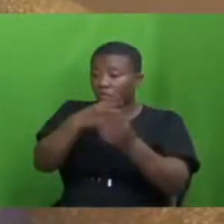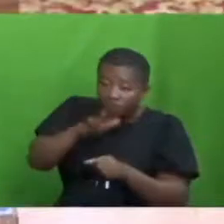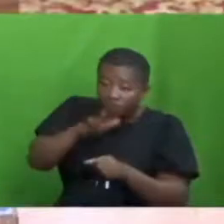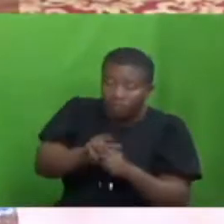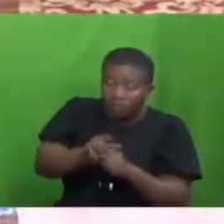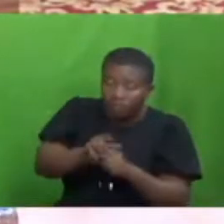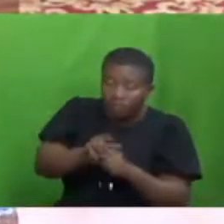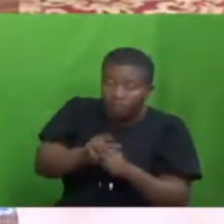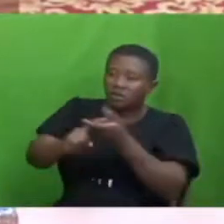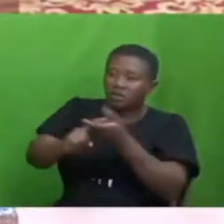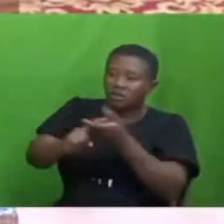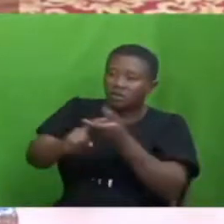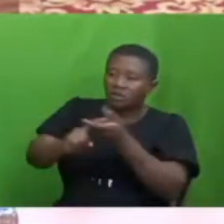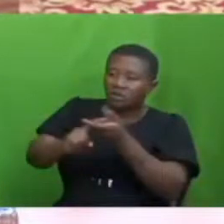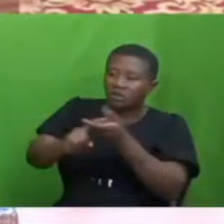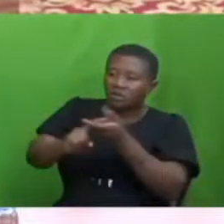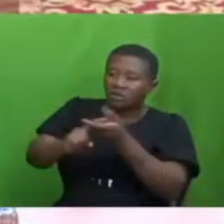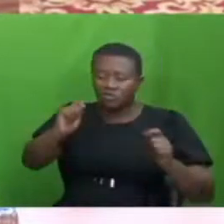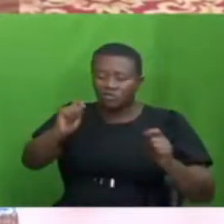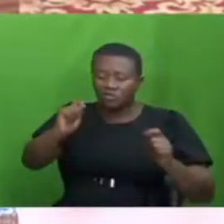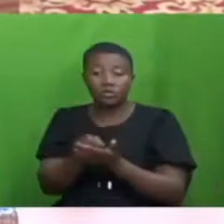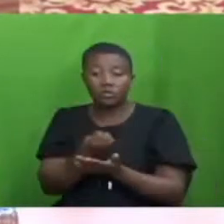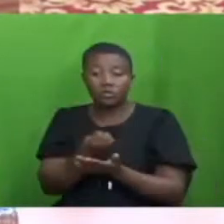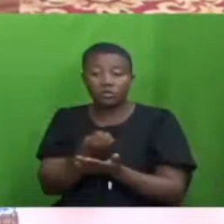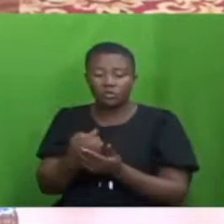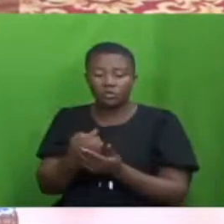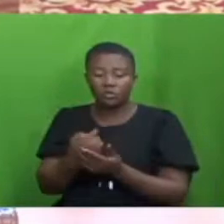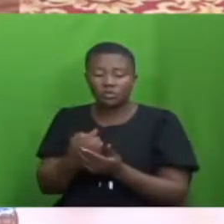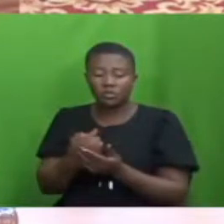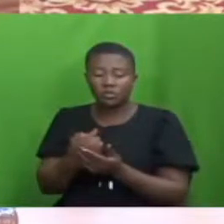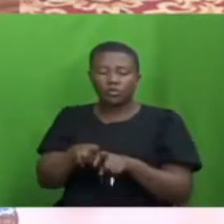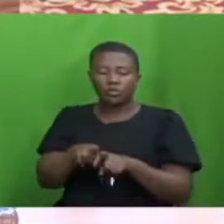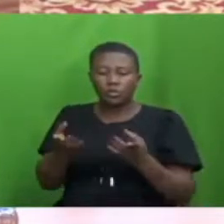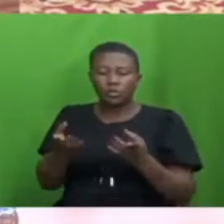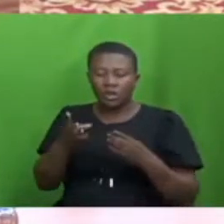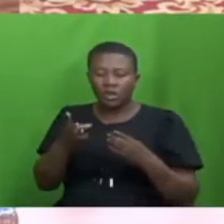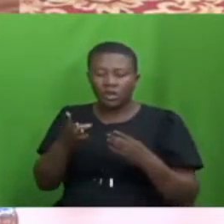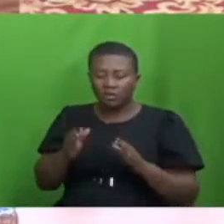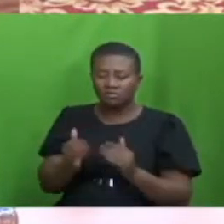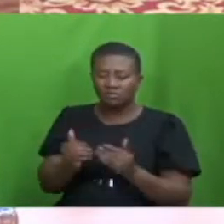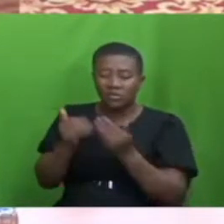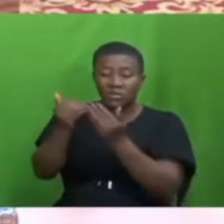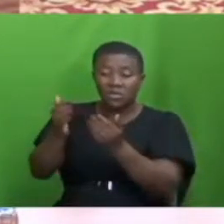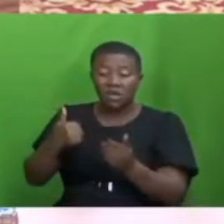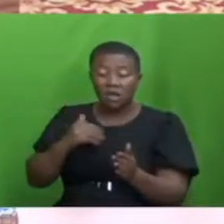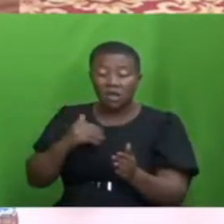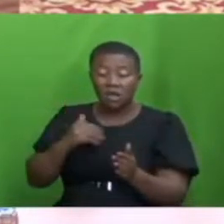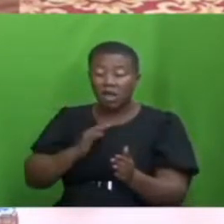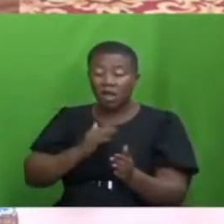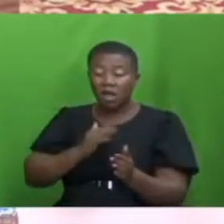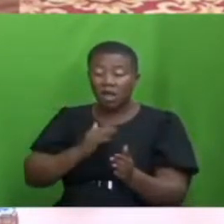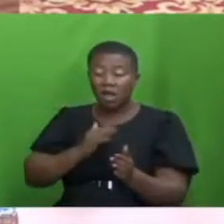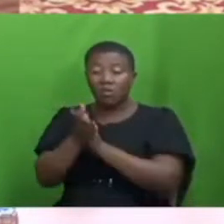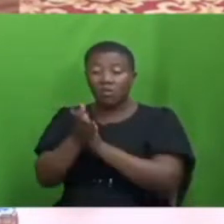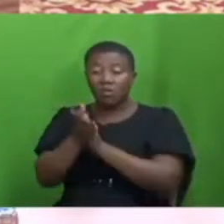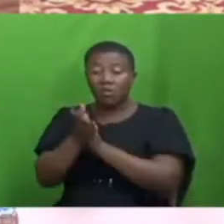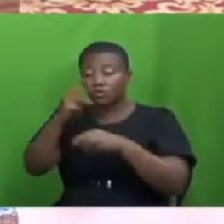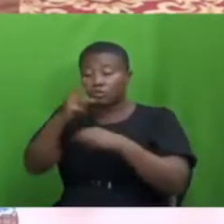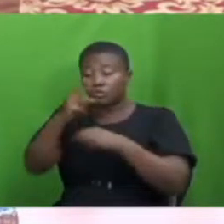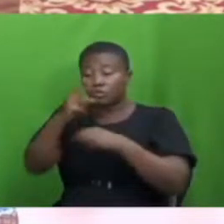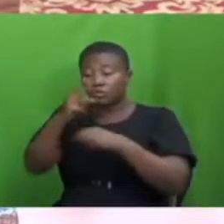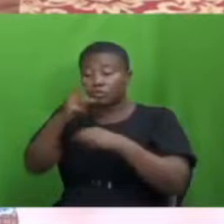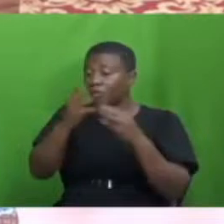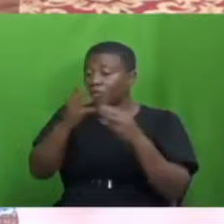in transforming the economy. We must also extend our appreciation to the IMF, the World Bank, and other development